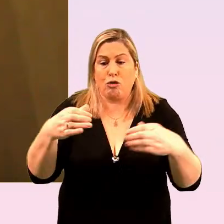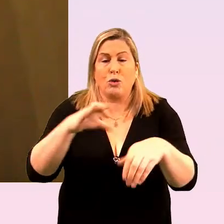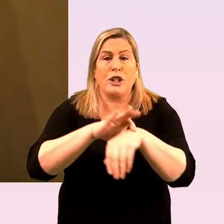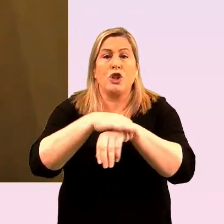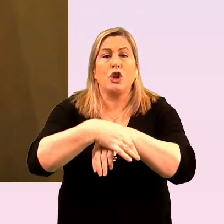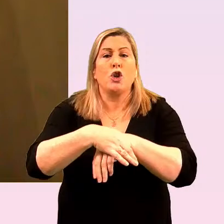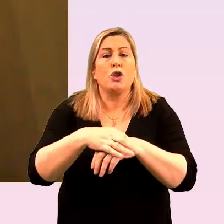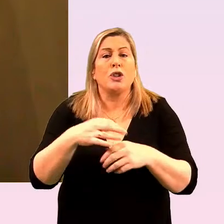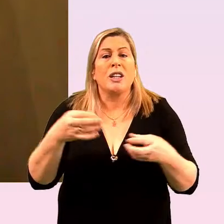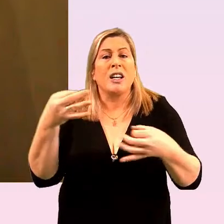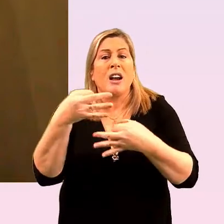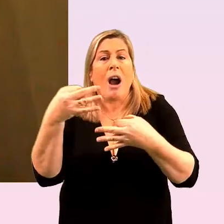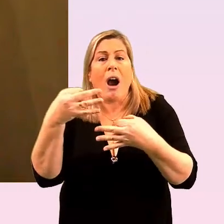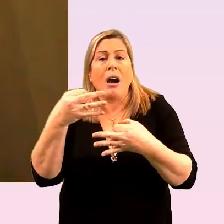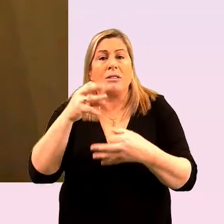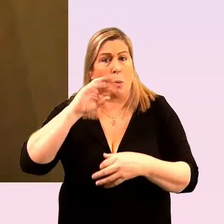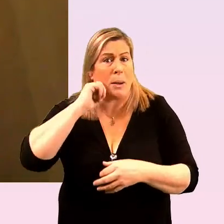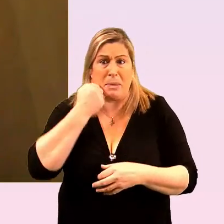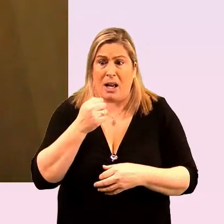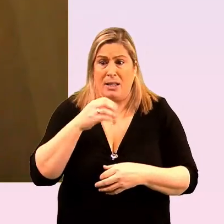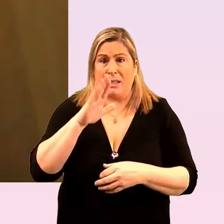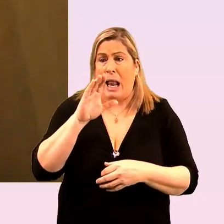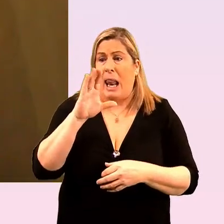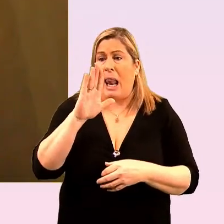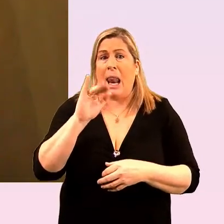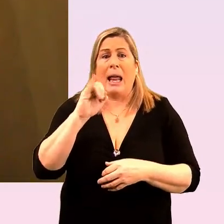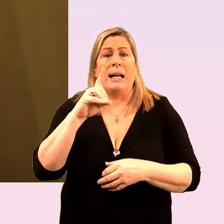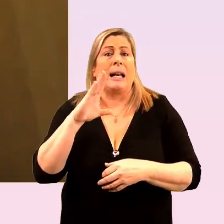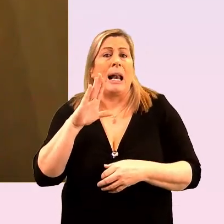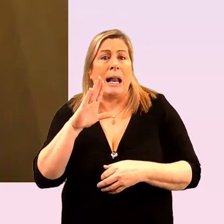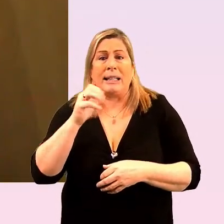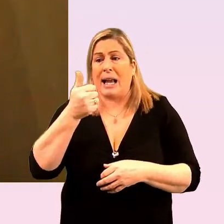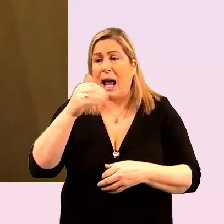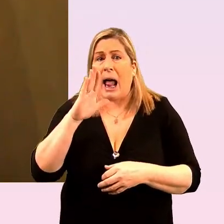because, Lidl and Aldi needed security at that stage